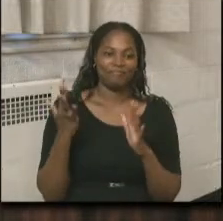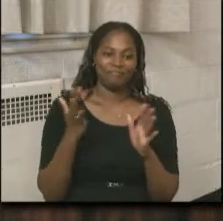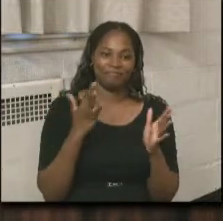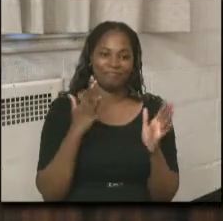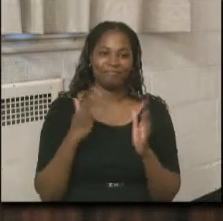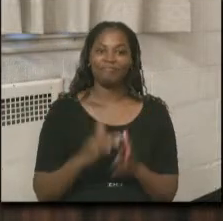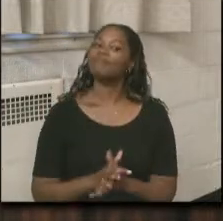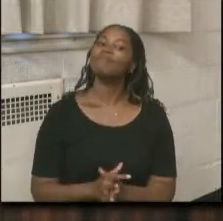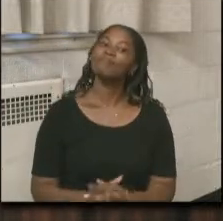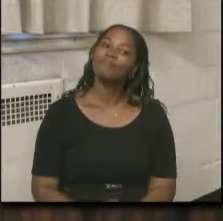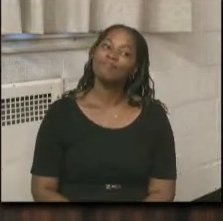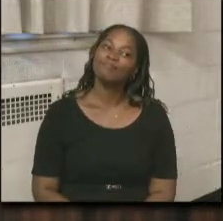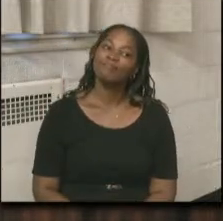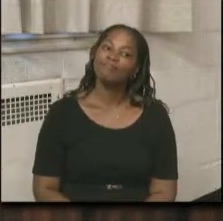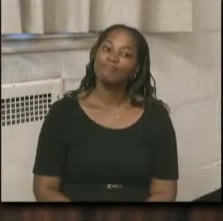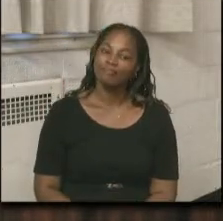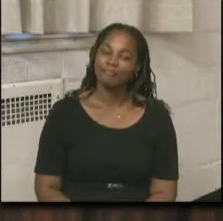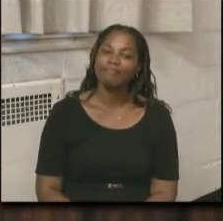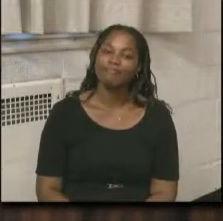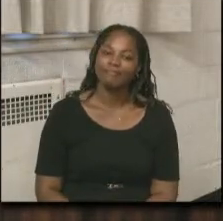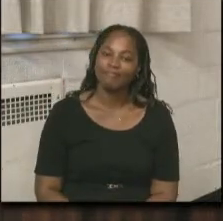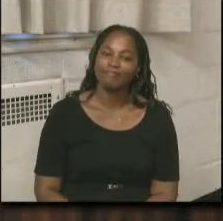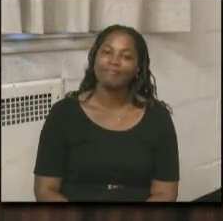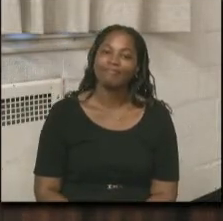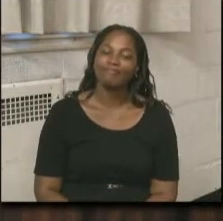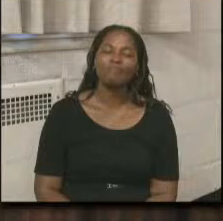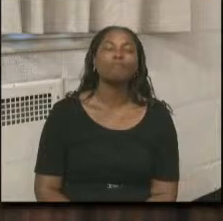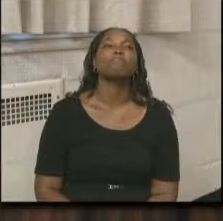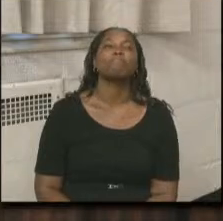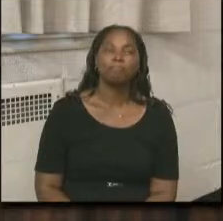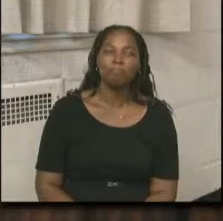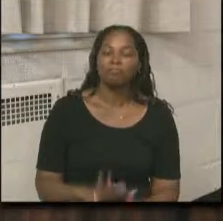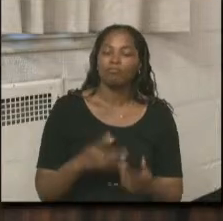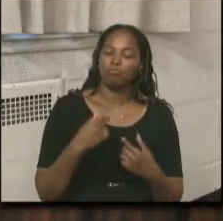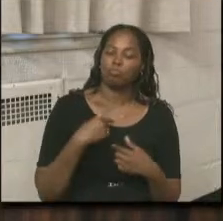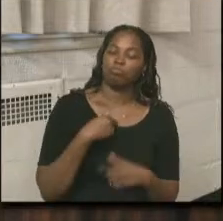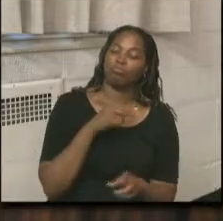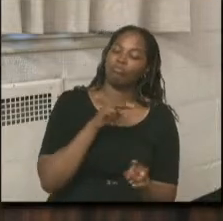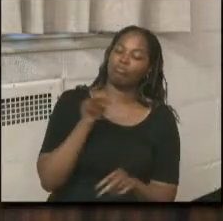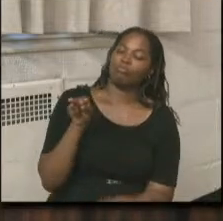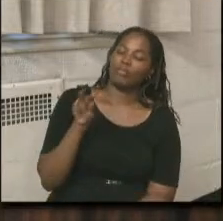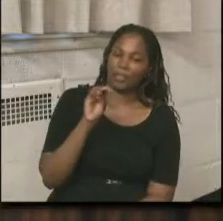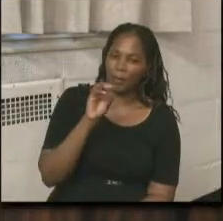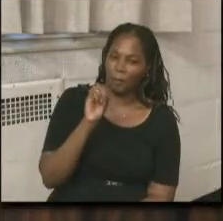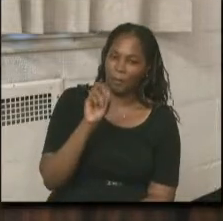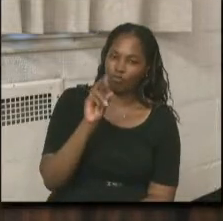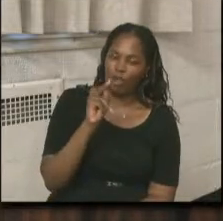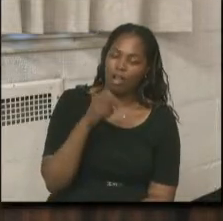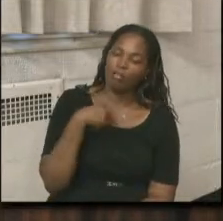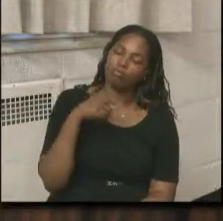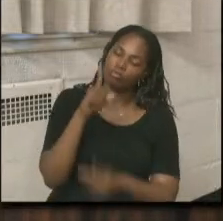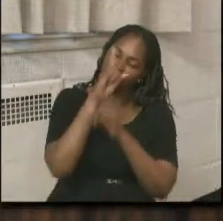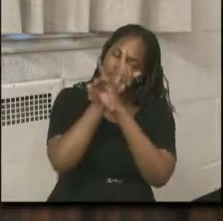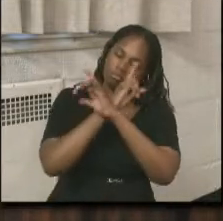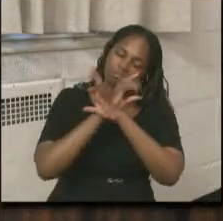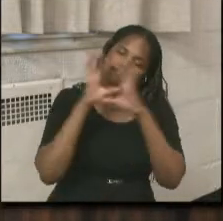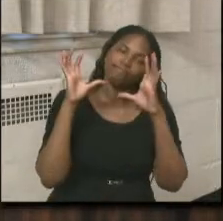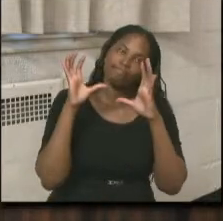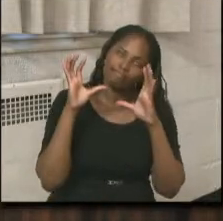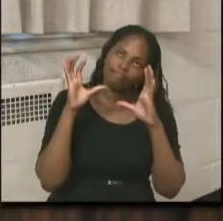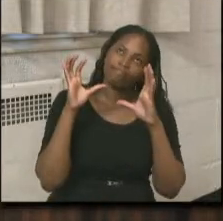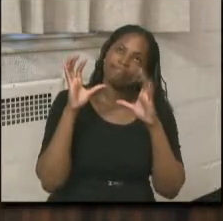I had to write it too. When we think of Jocelyn, when I think of you, Ms. Rout, I think of being